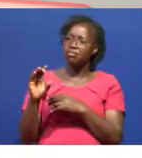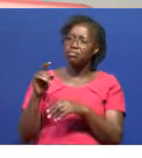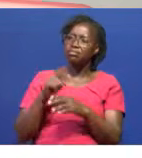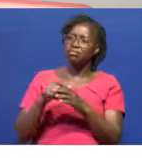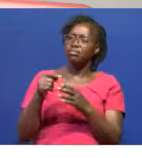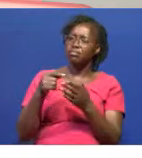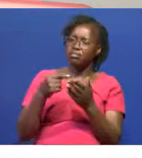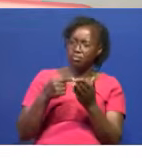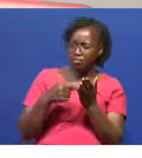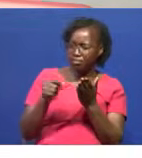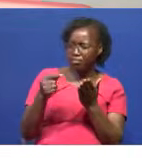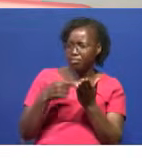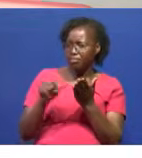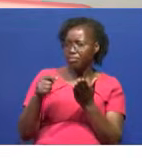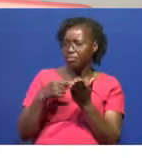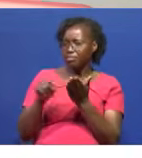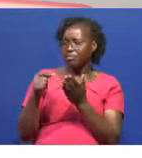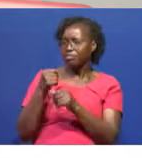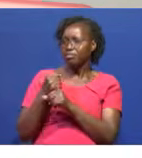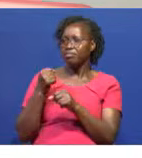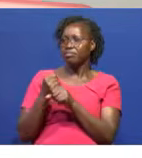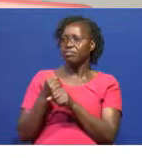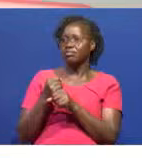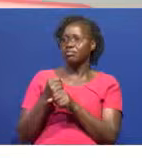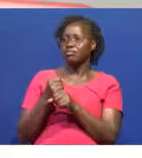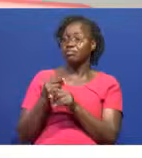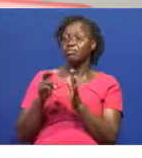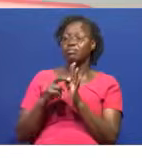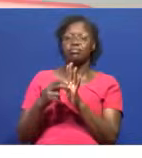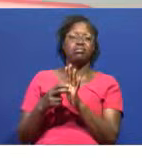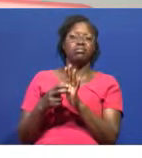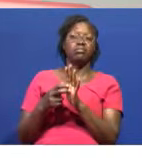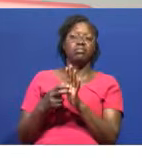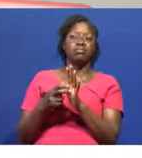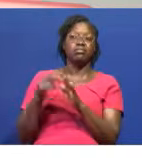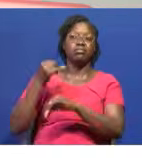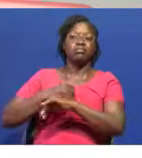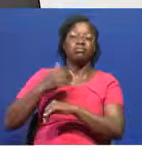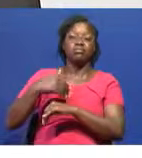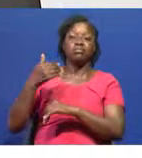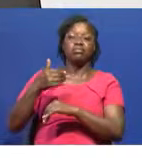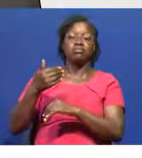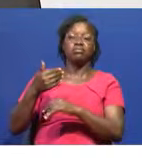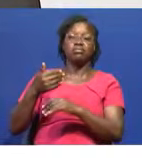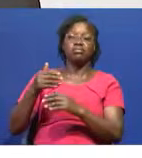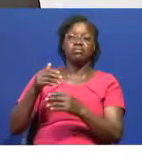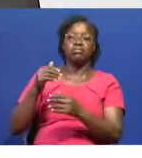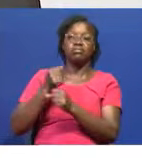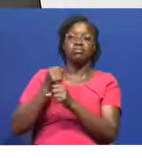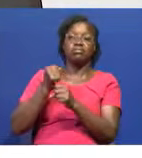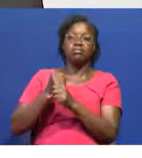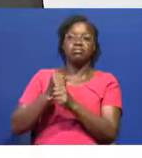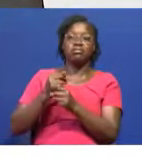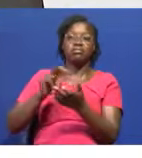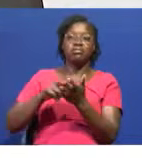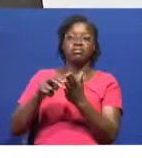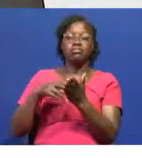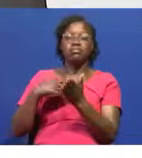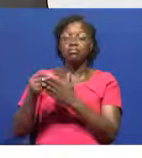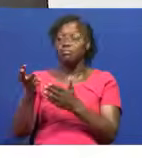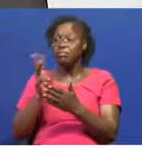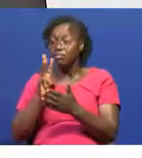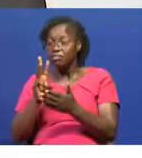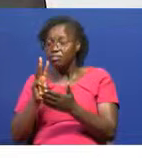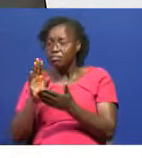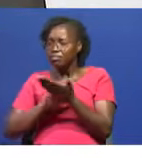filling our performance, see what you call the performance contract. Every institution must give their performance contract. Did you buy water? Did you buy